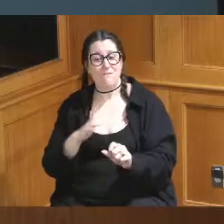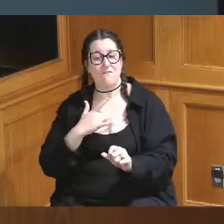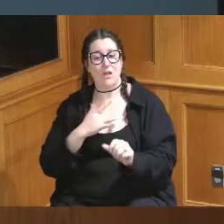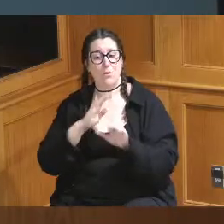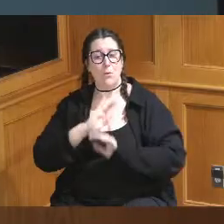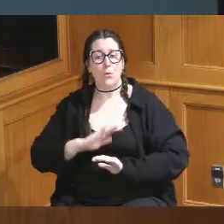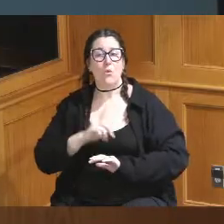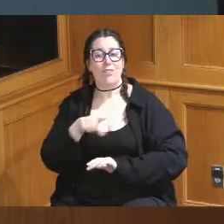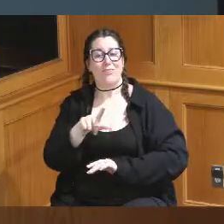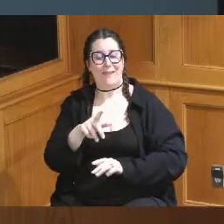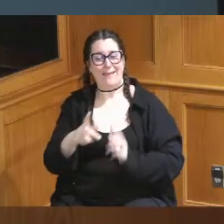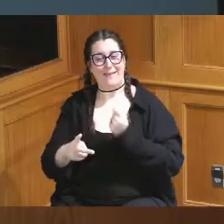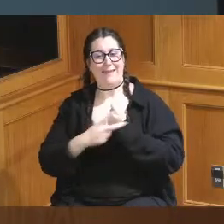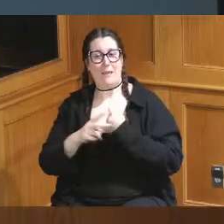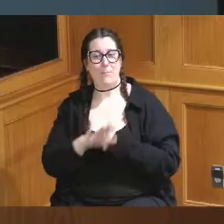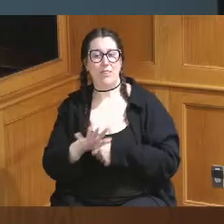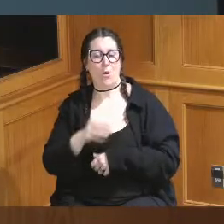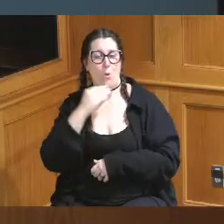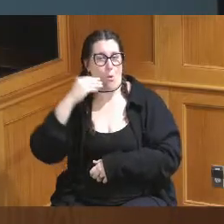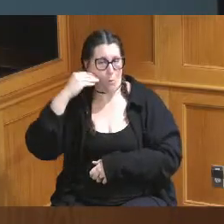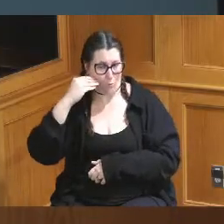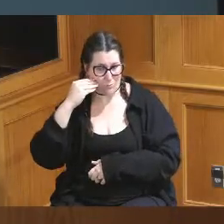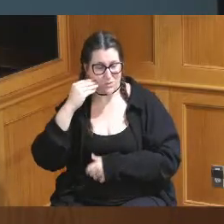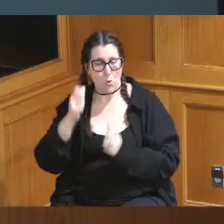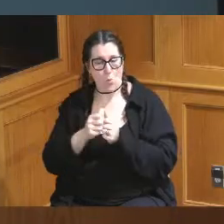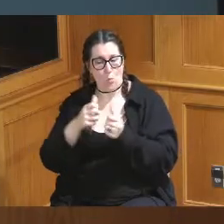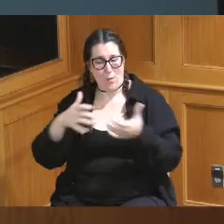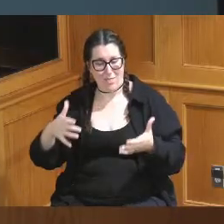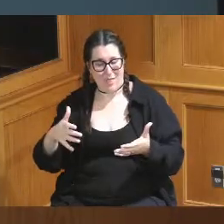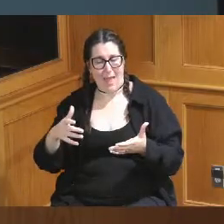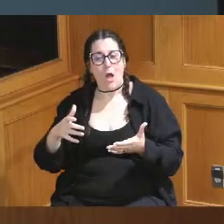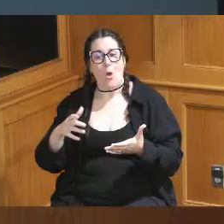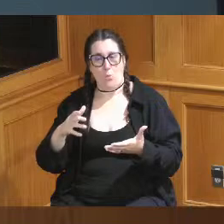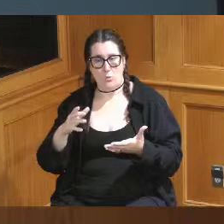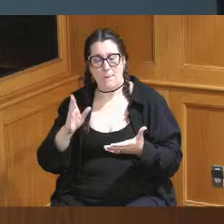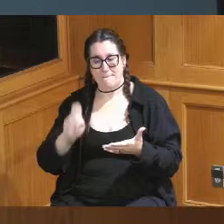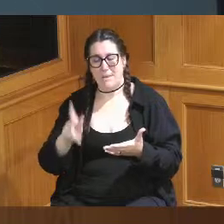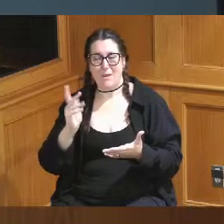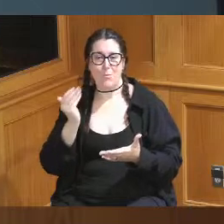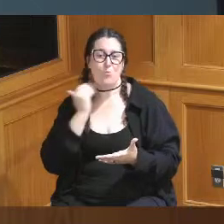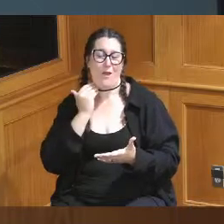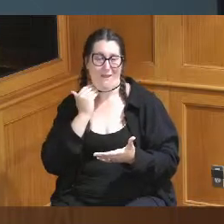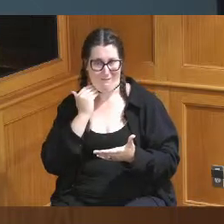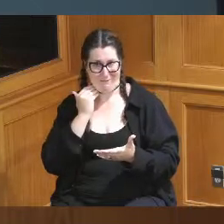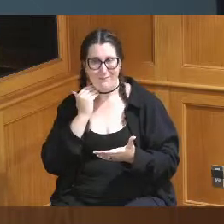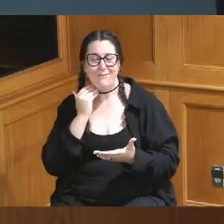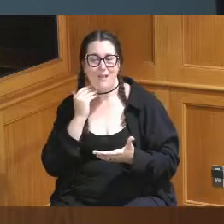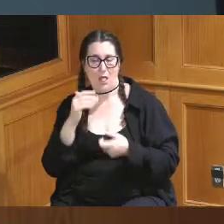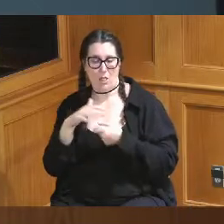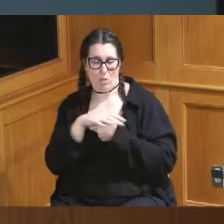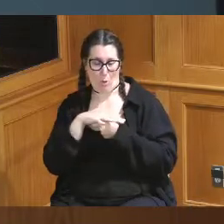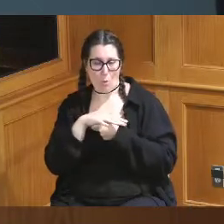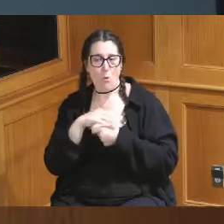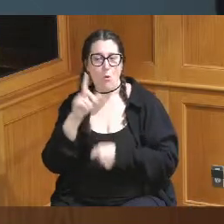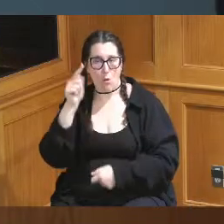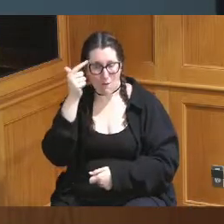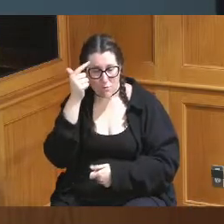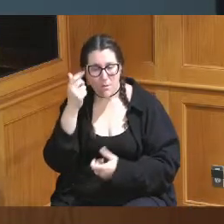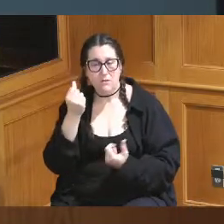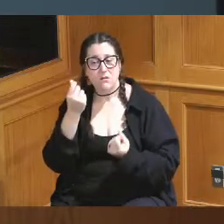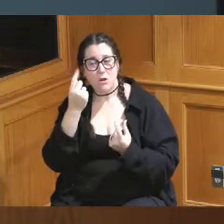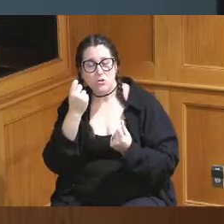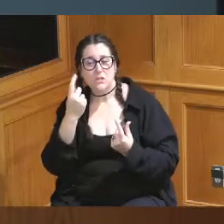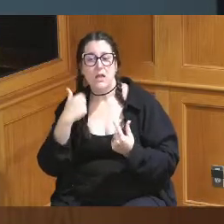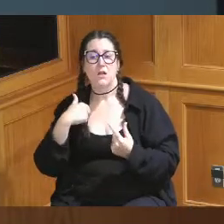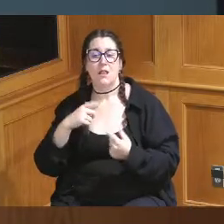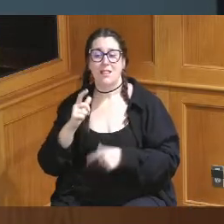property taxes without bankrupting local governments. So that's the task. It's a big task. There's been a lot of work done by the legislature